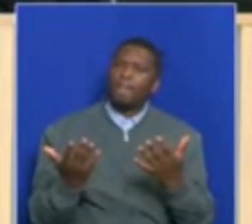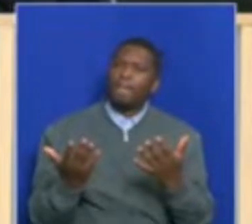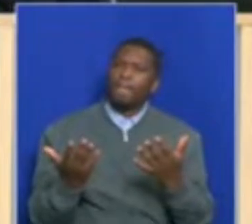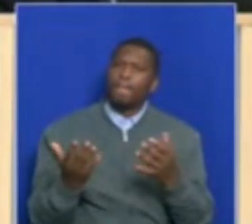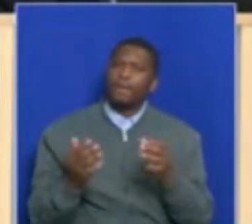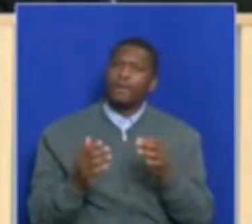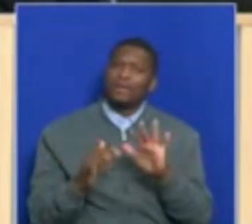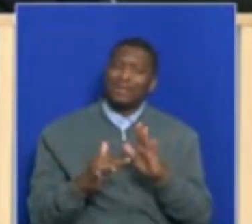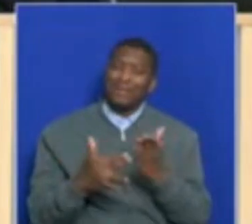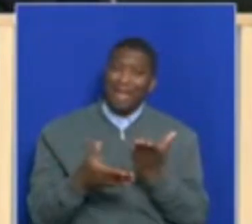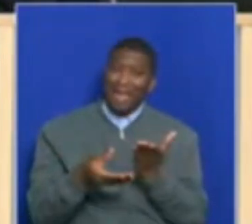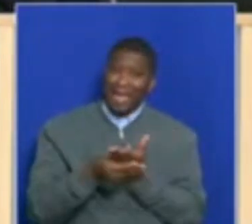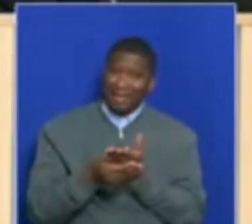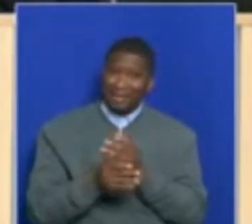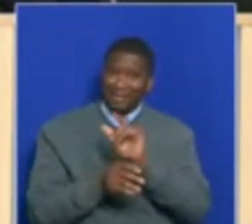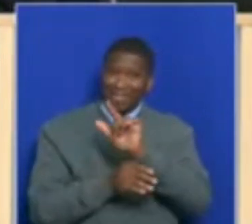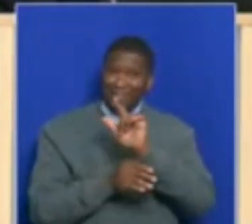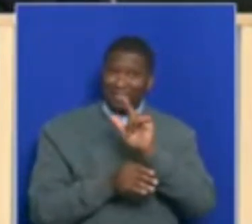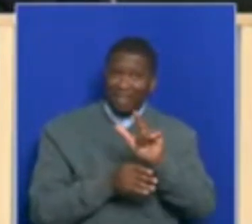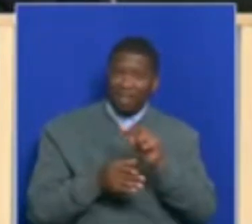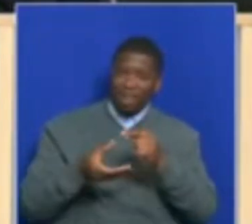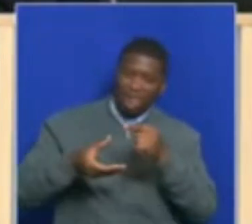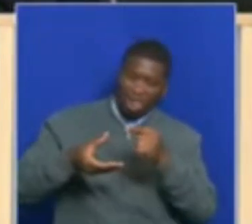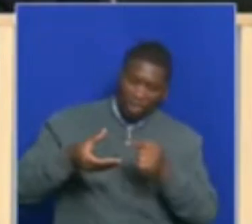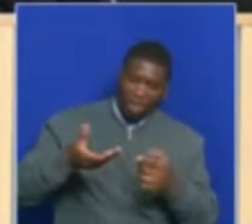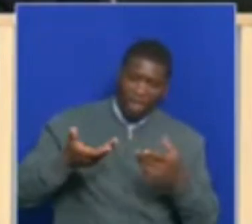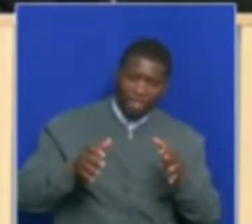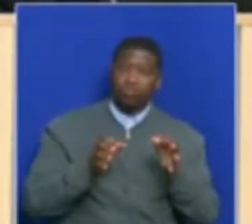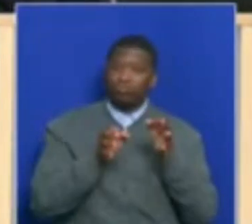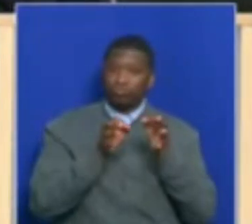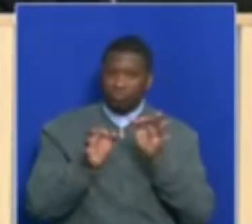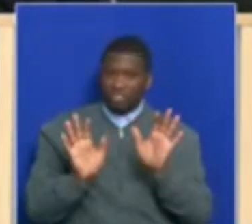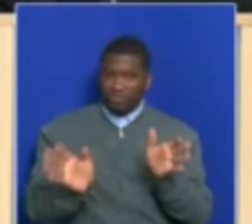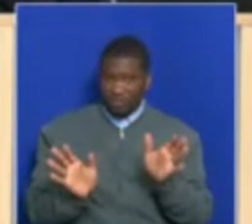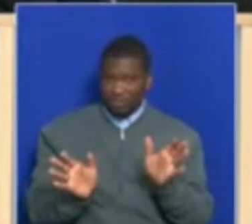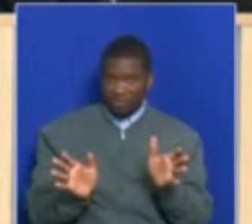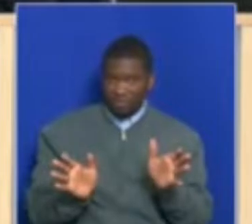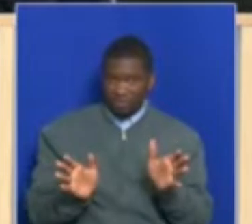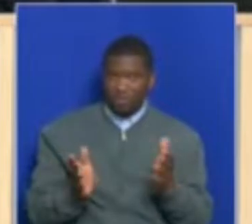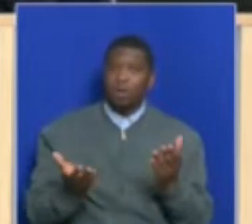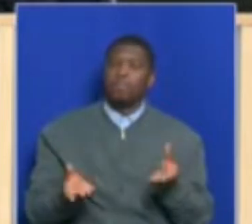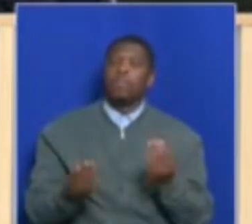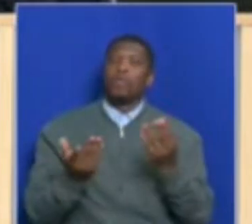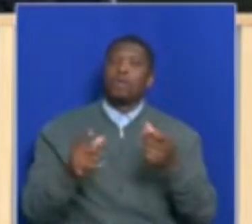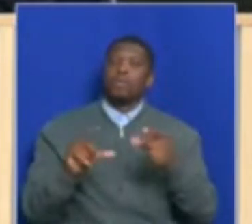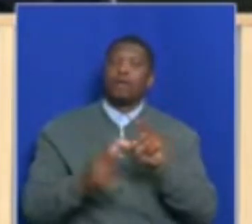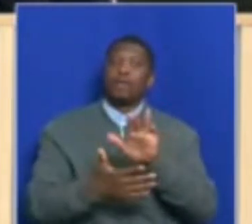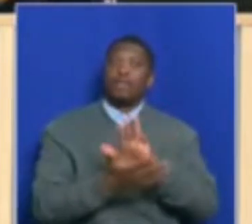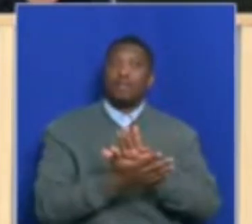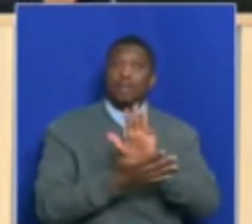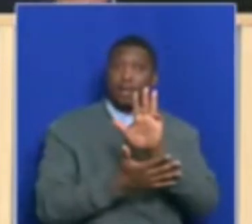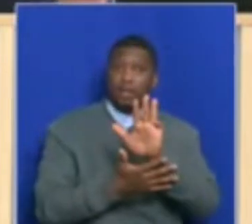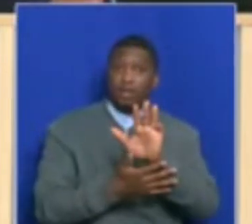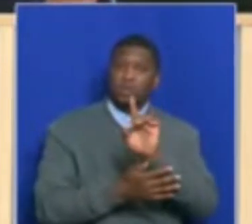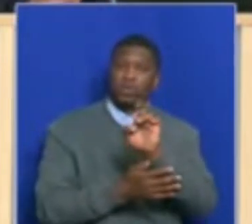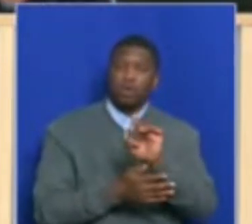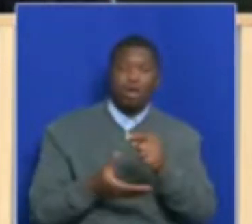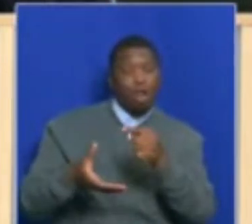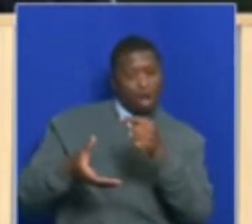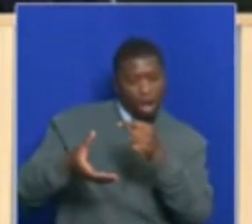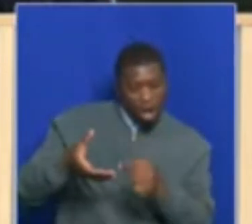cases that you've referred to, or that you're speaking to in paragraph 19, how many of them have